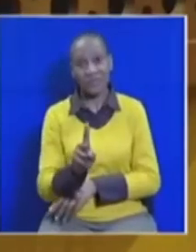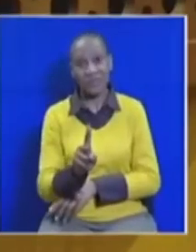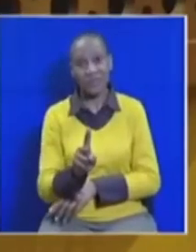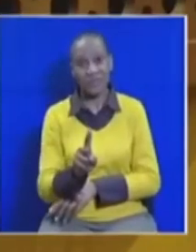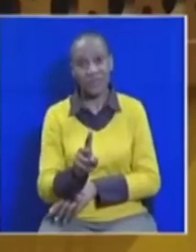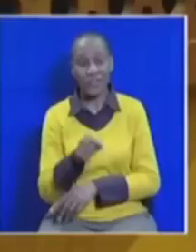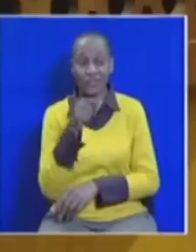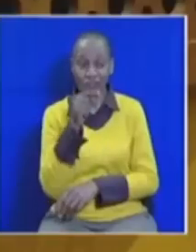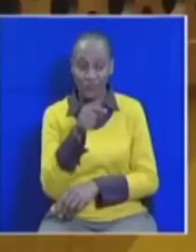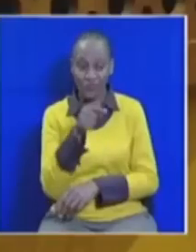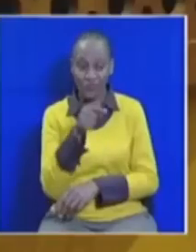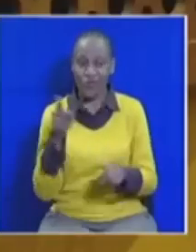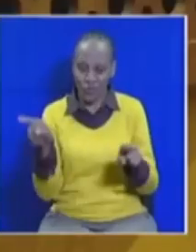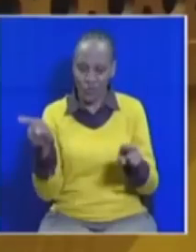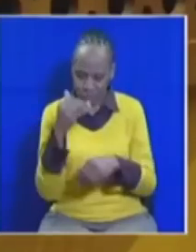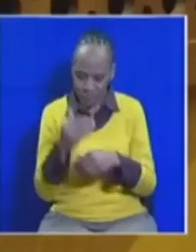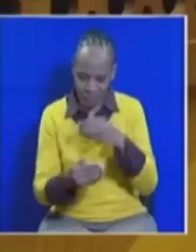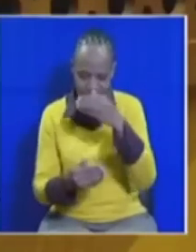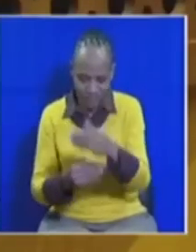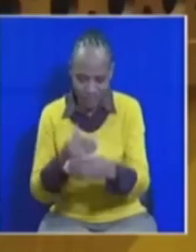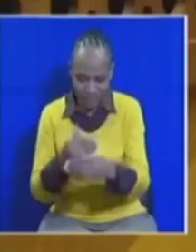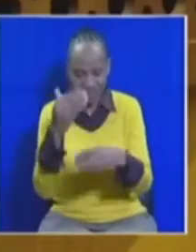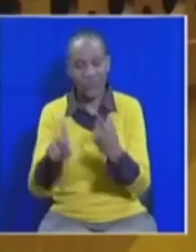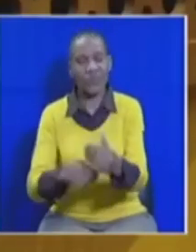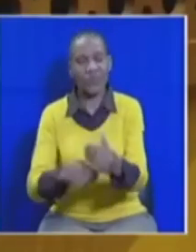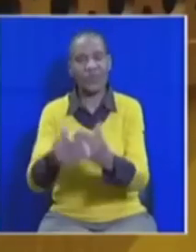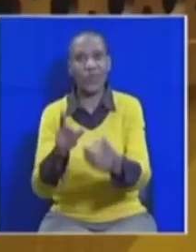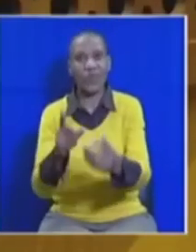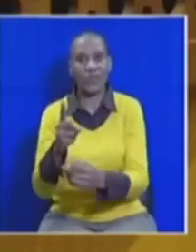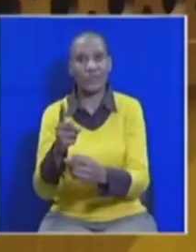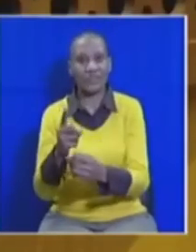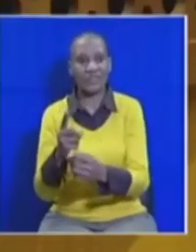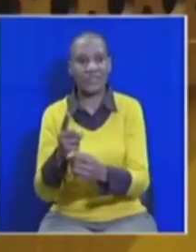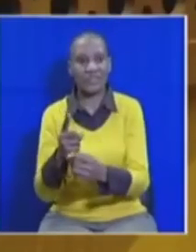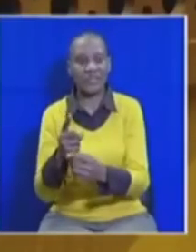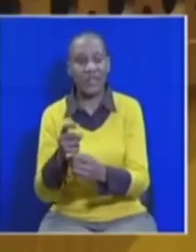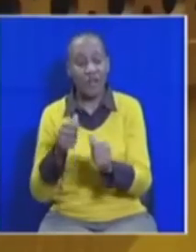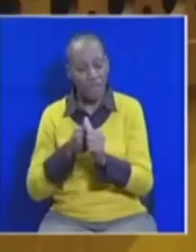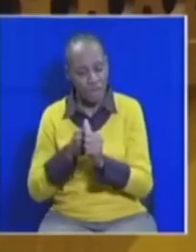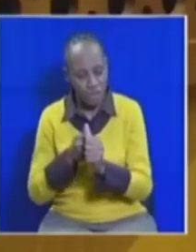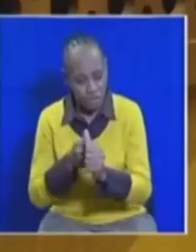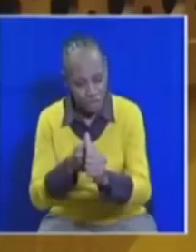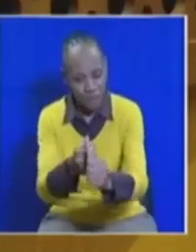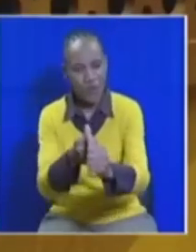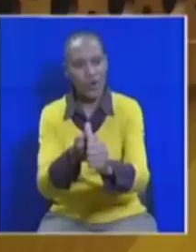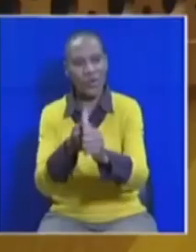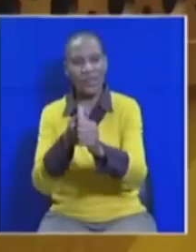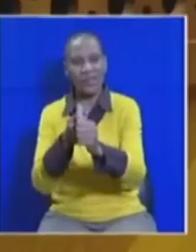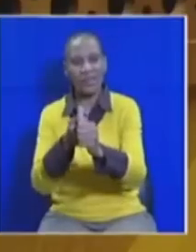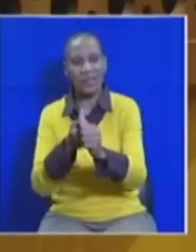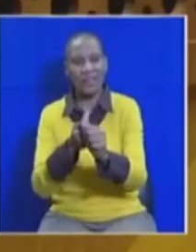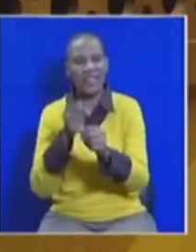rescuing that the Honorable Chief Justice called the ugly head of impunity from the chopping block. So